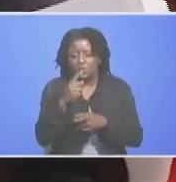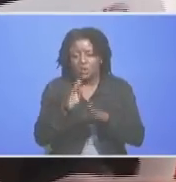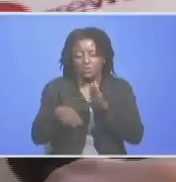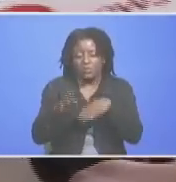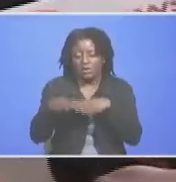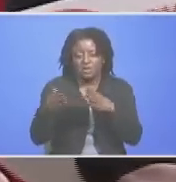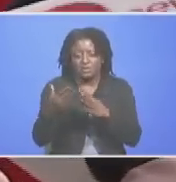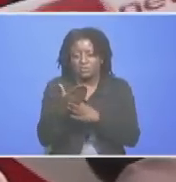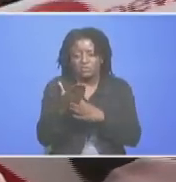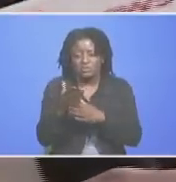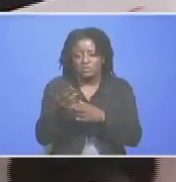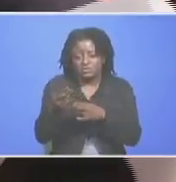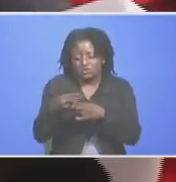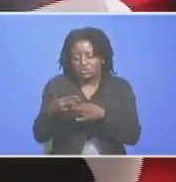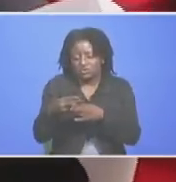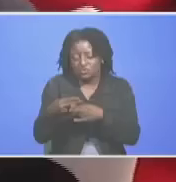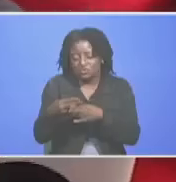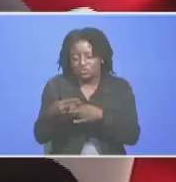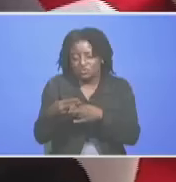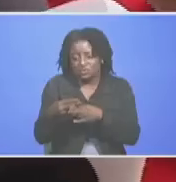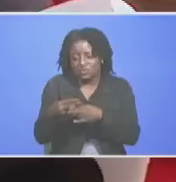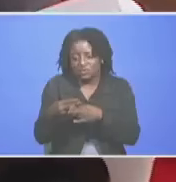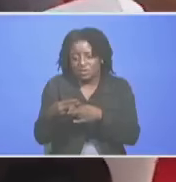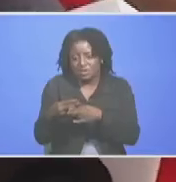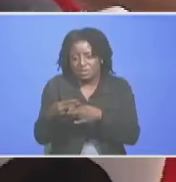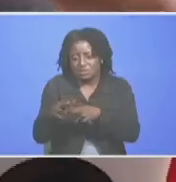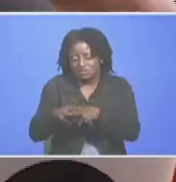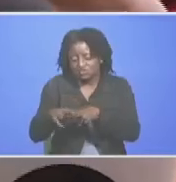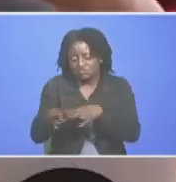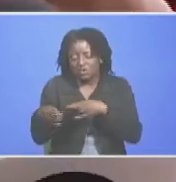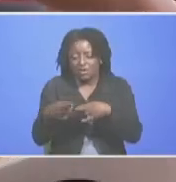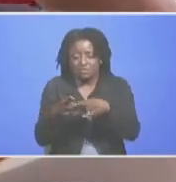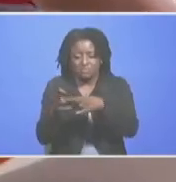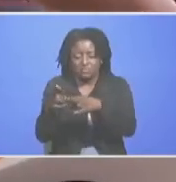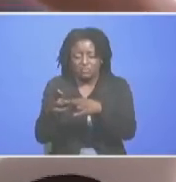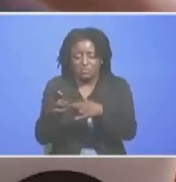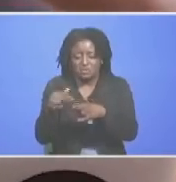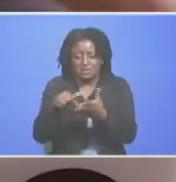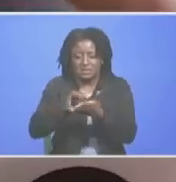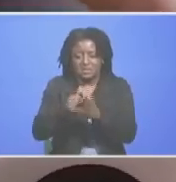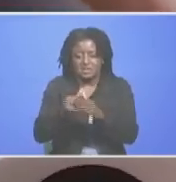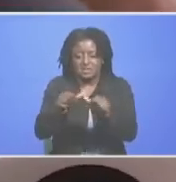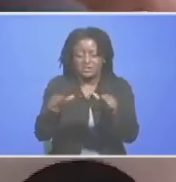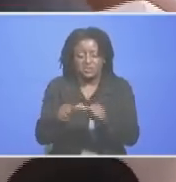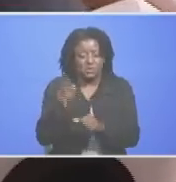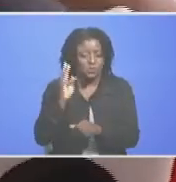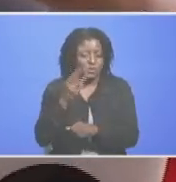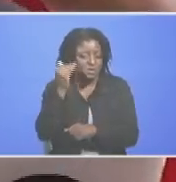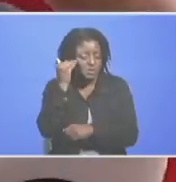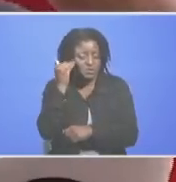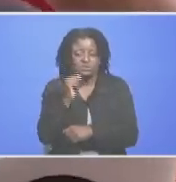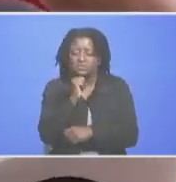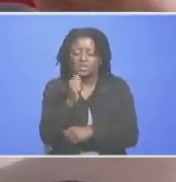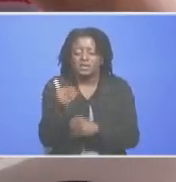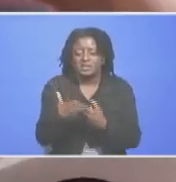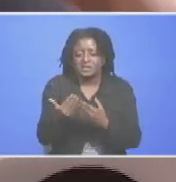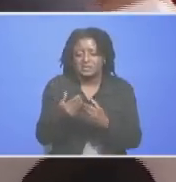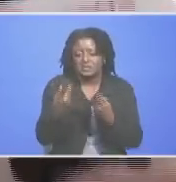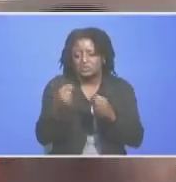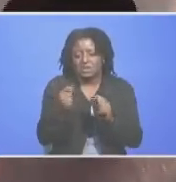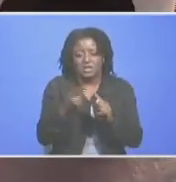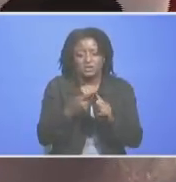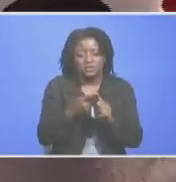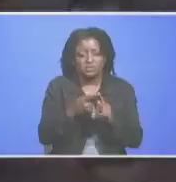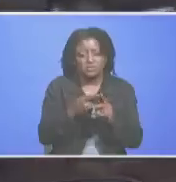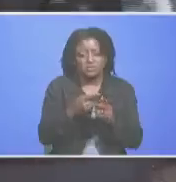daily basis. We know that it will never be an easy task trying to eradicate this type of